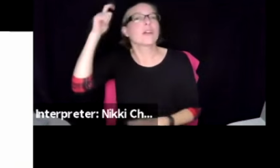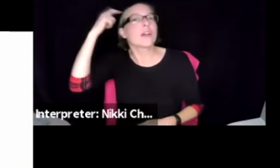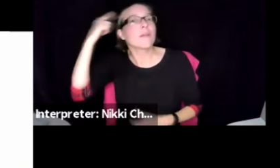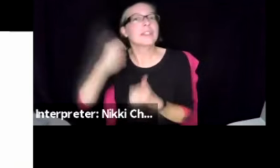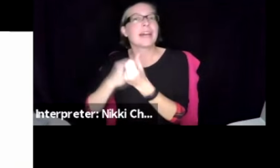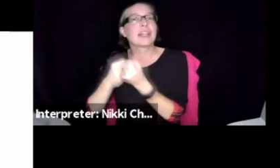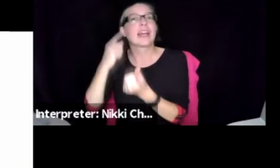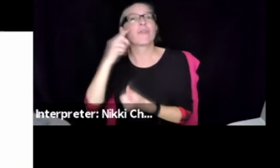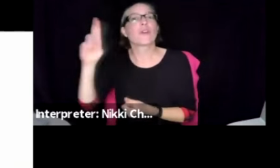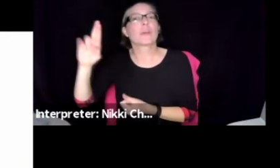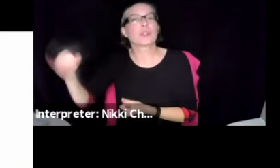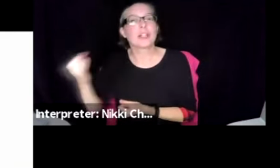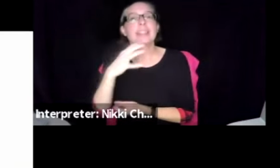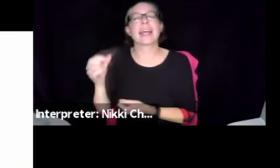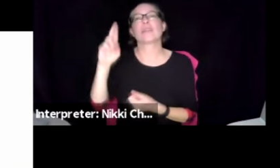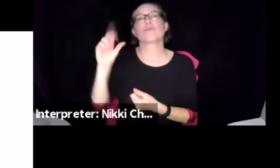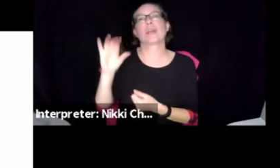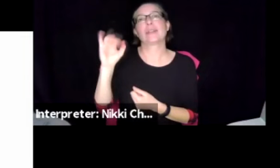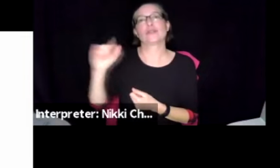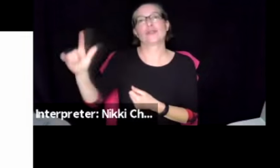Or advocate for racial equality.